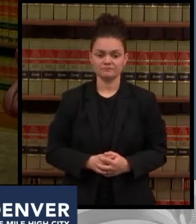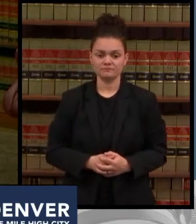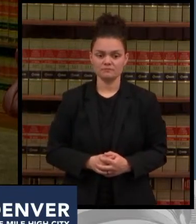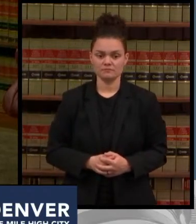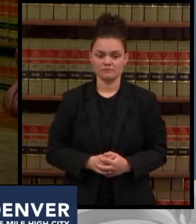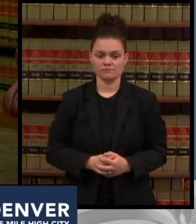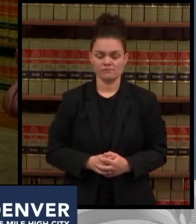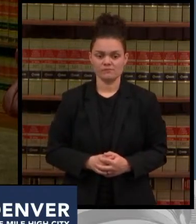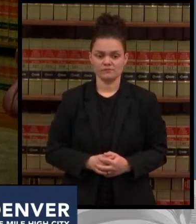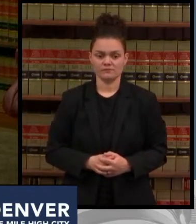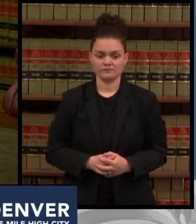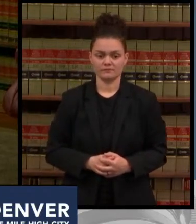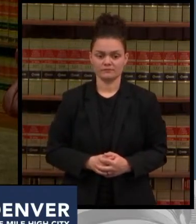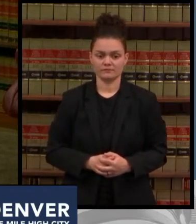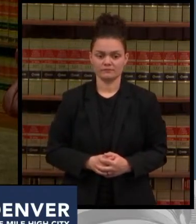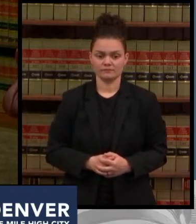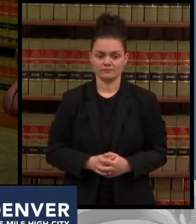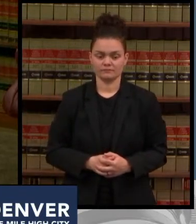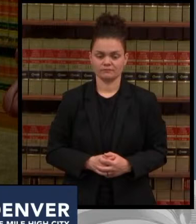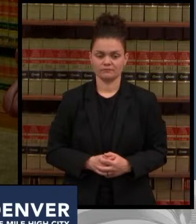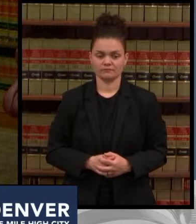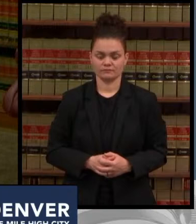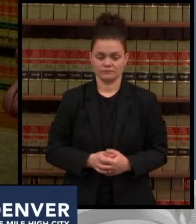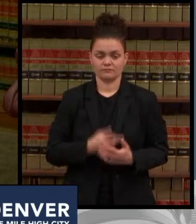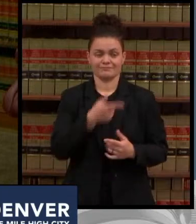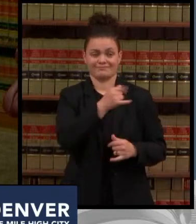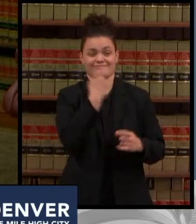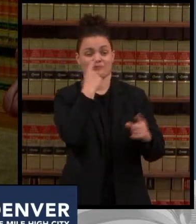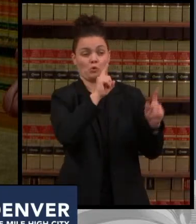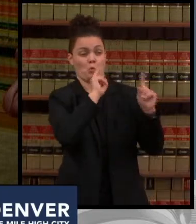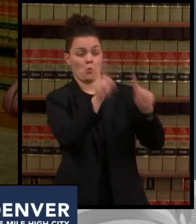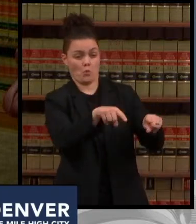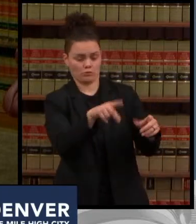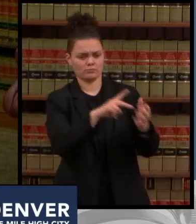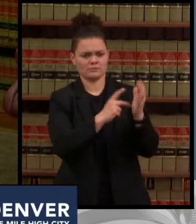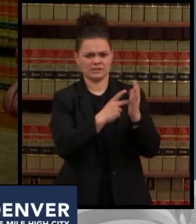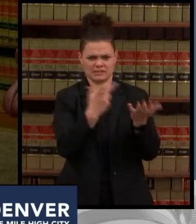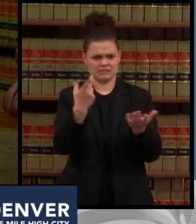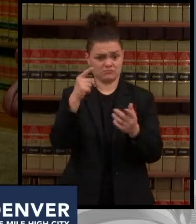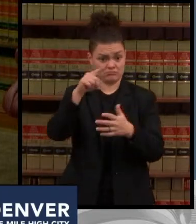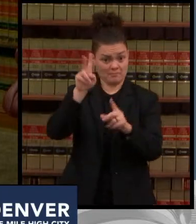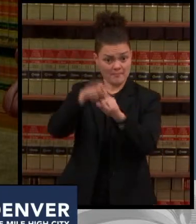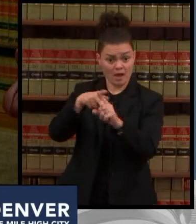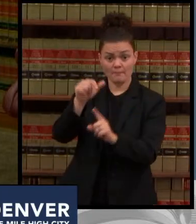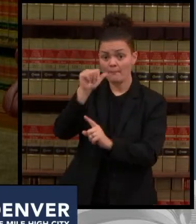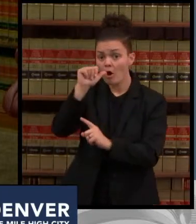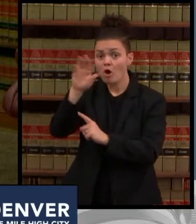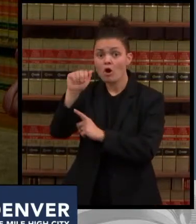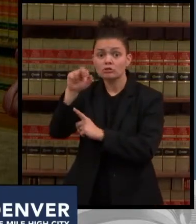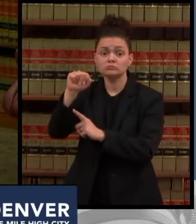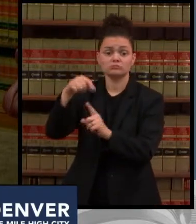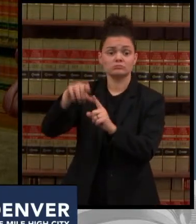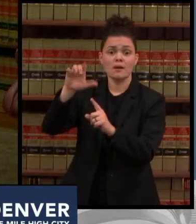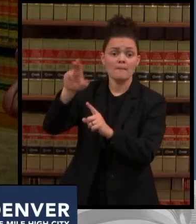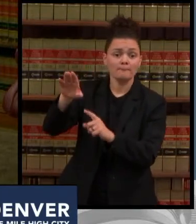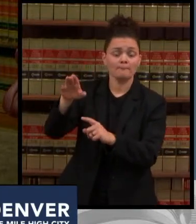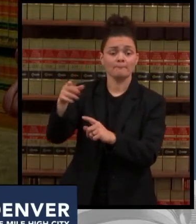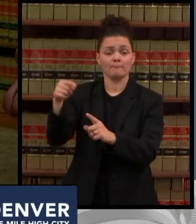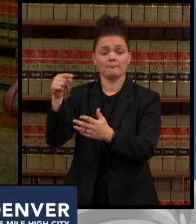venues. What is your message? I don't know if maybe the mayor or someone else could answer it. What would be your message to those